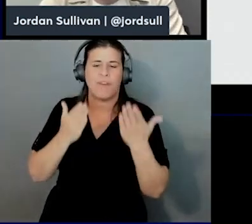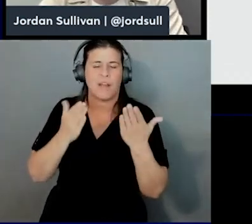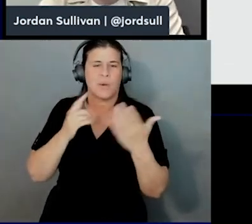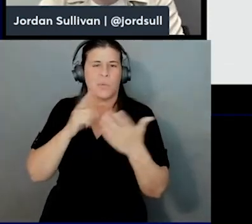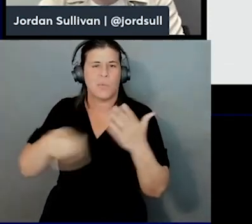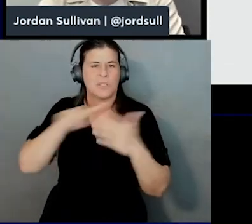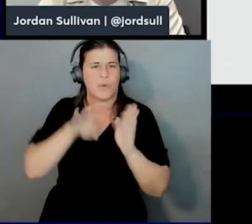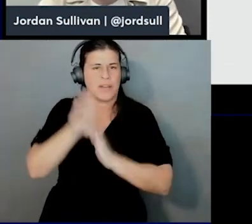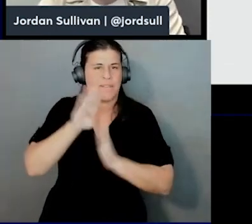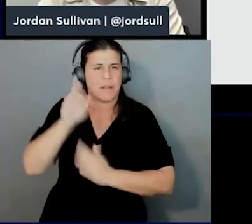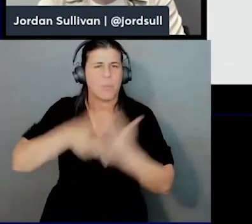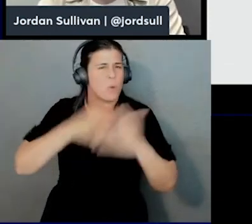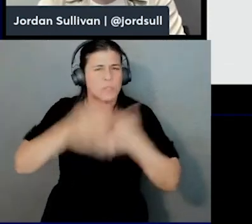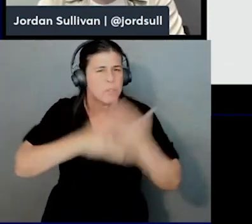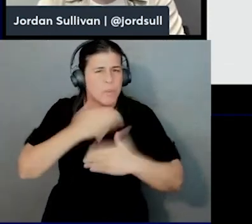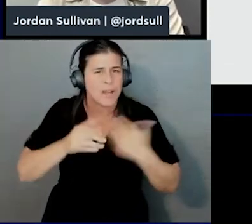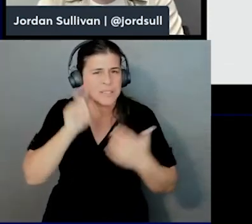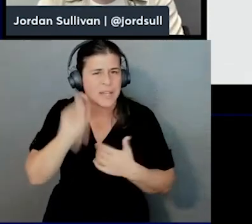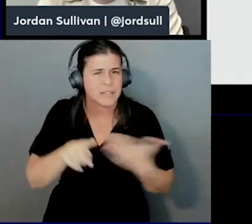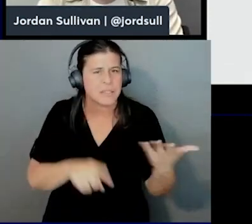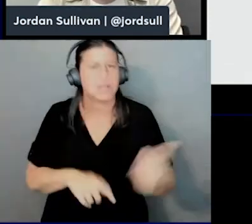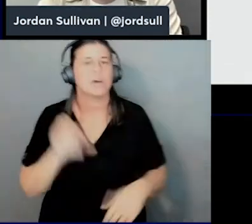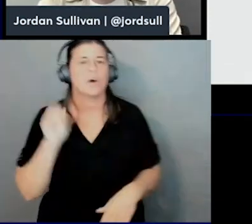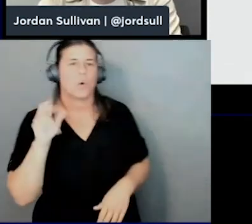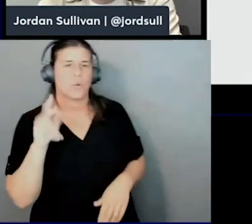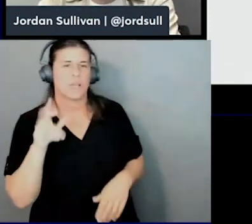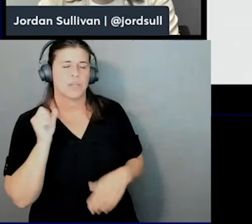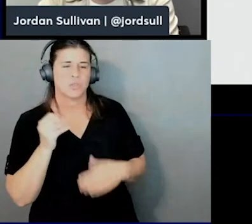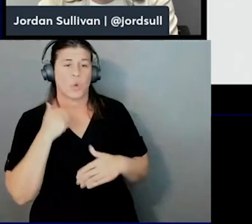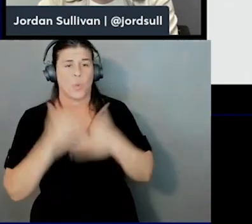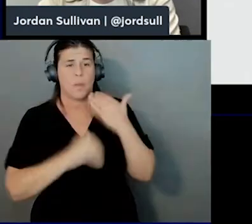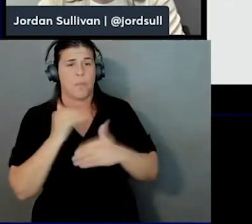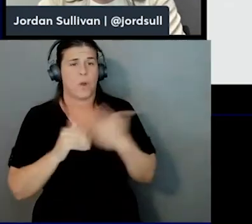Okay, so the process was